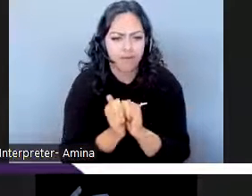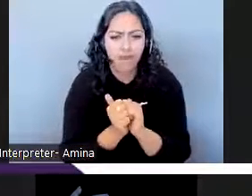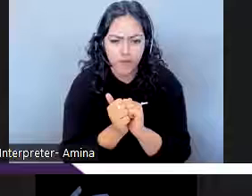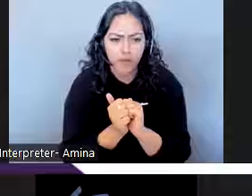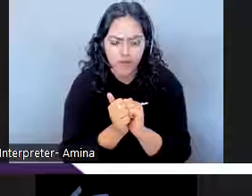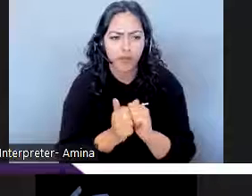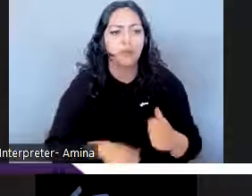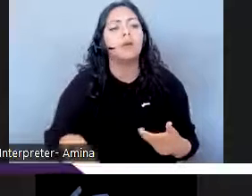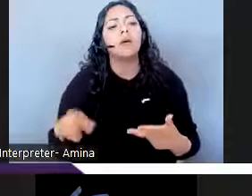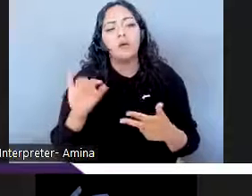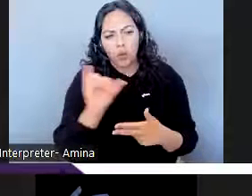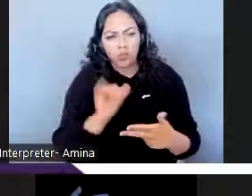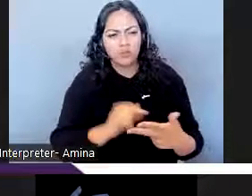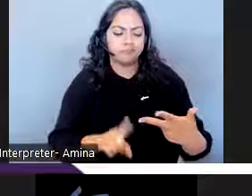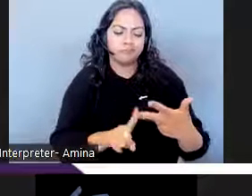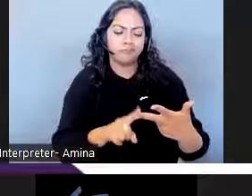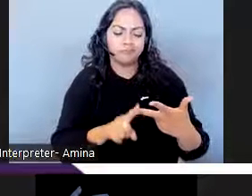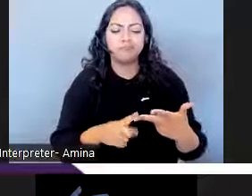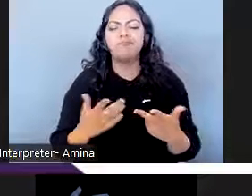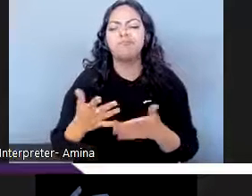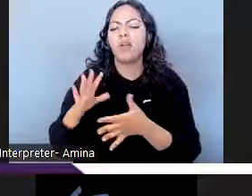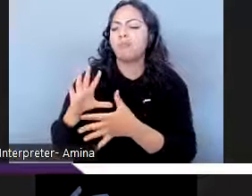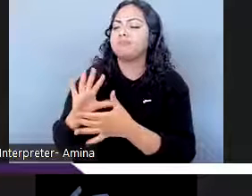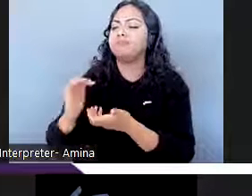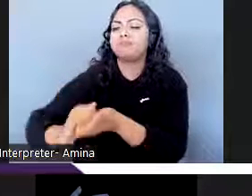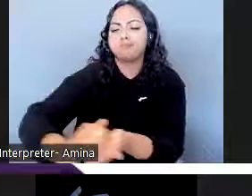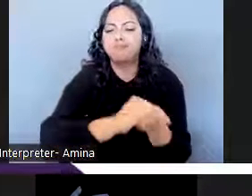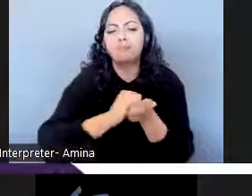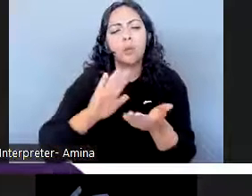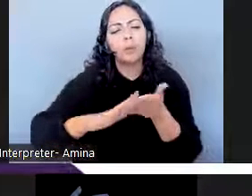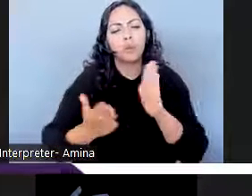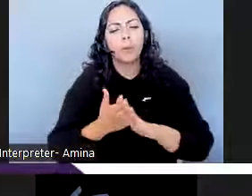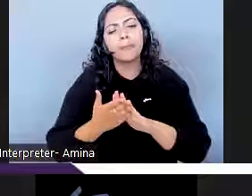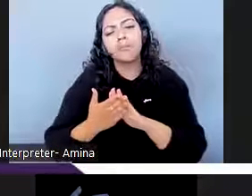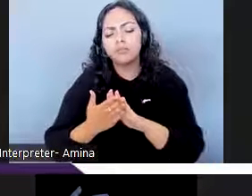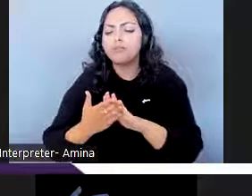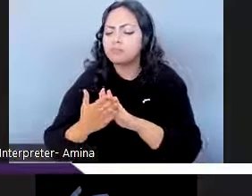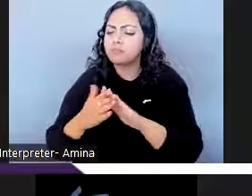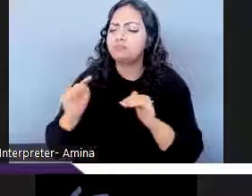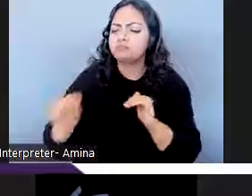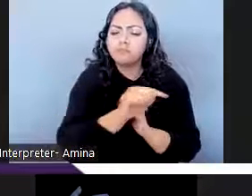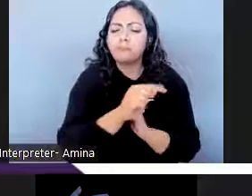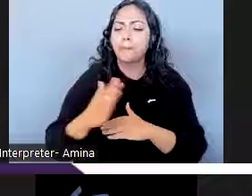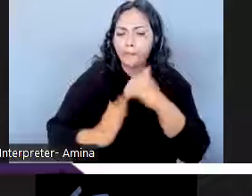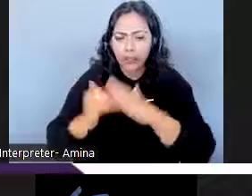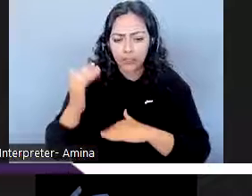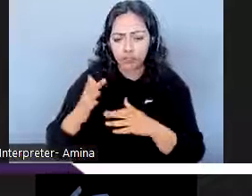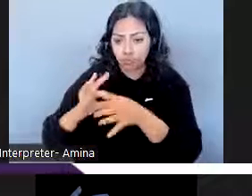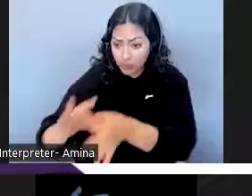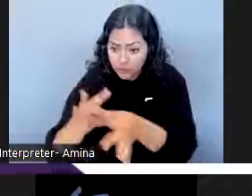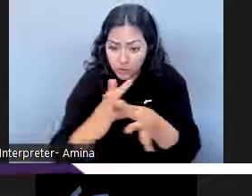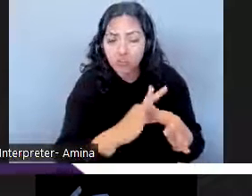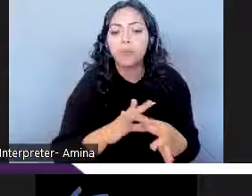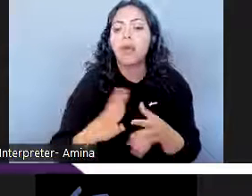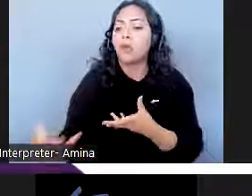community partners to build relationships to promote awareness, doing research. We participate in many